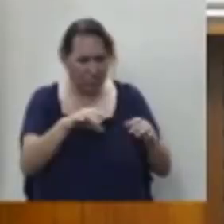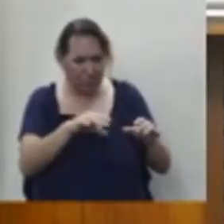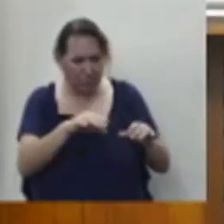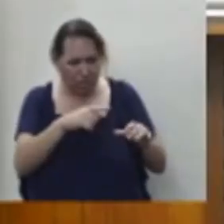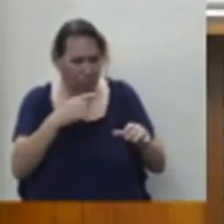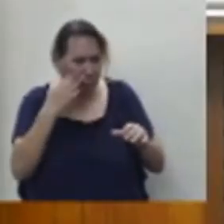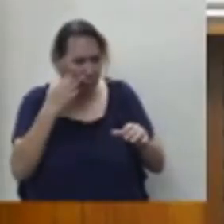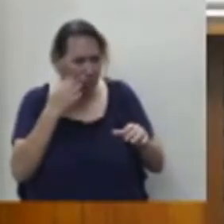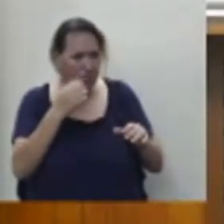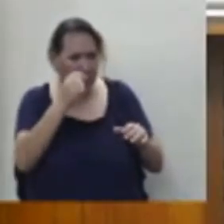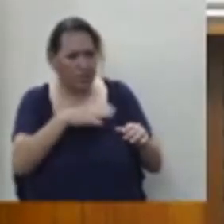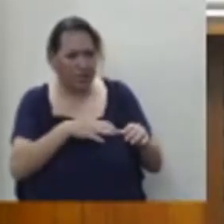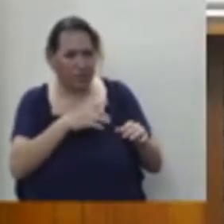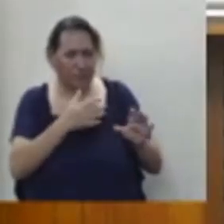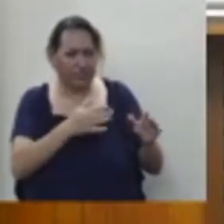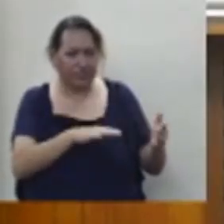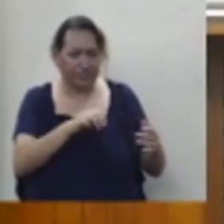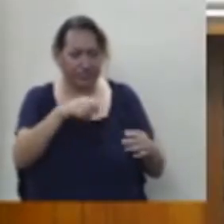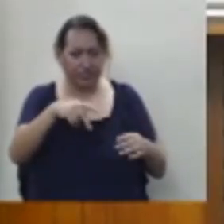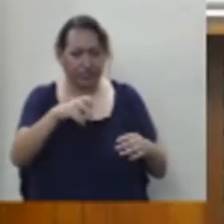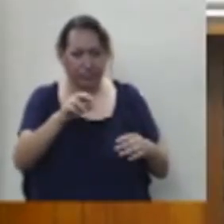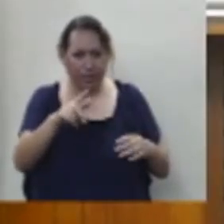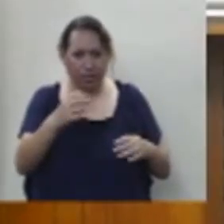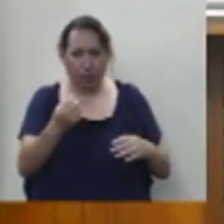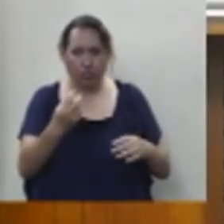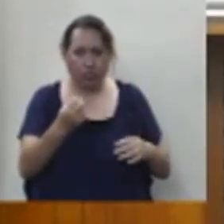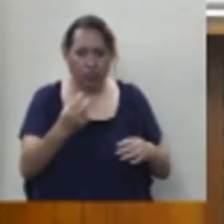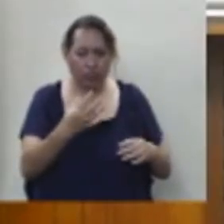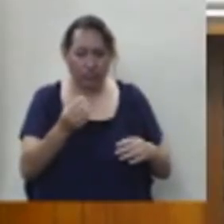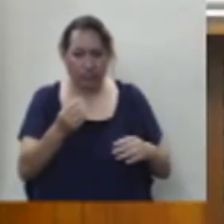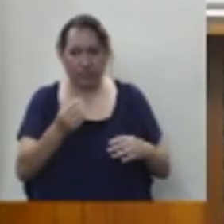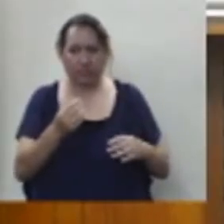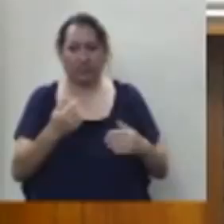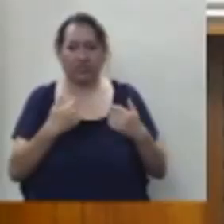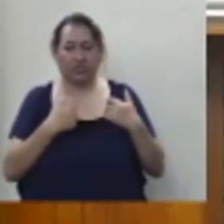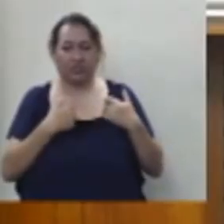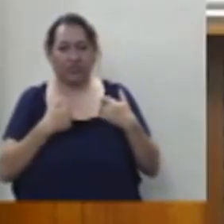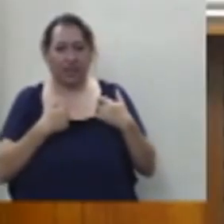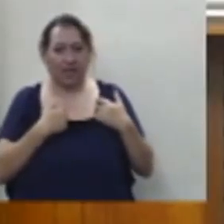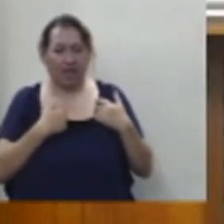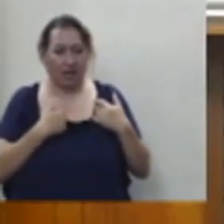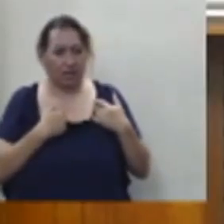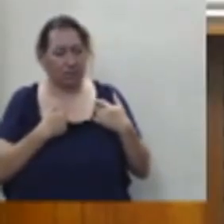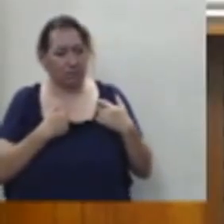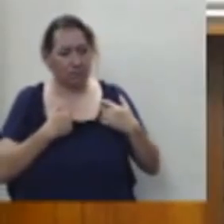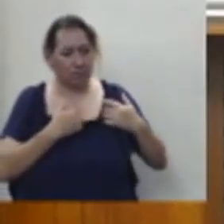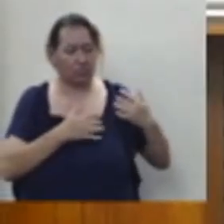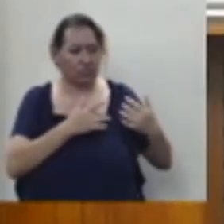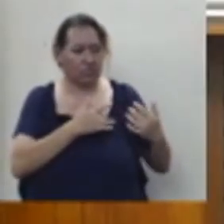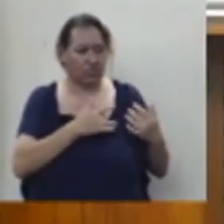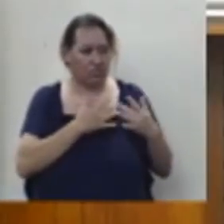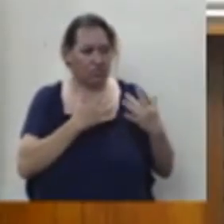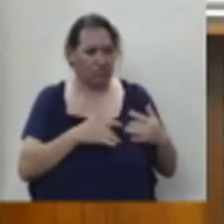at GRMC from cardiopulmonary arrest. And he had multiple symptoms, we heard, of COVID-19 prior to his